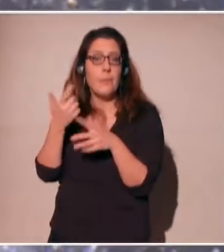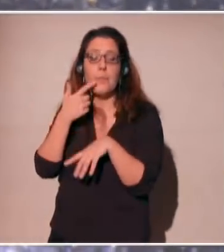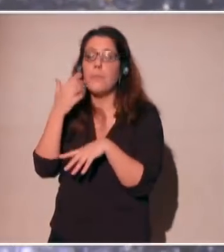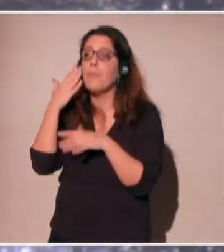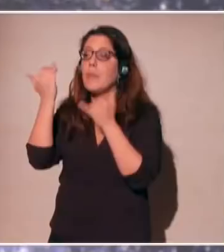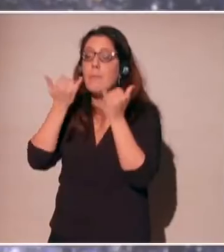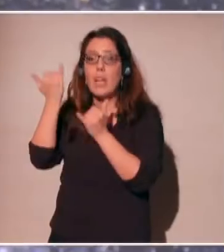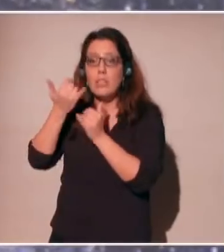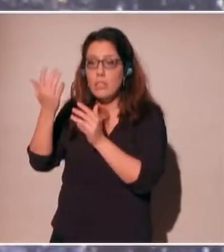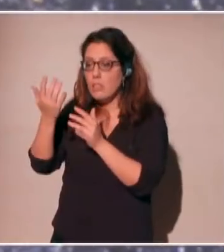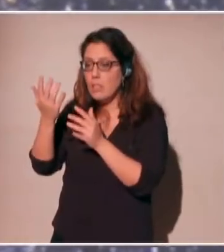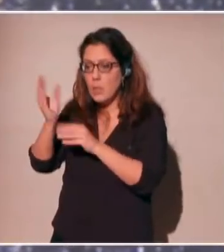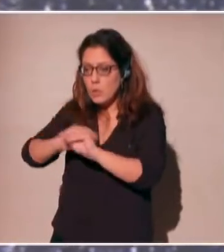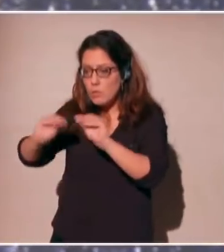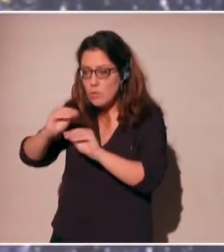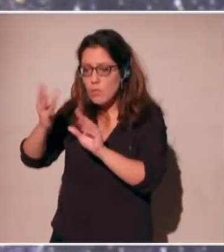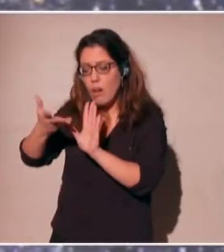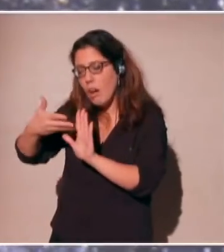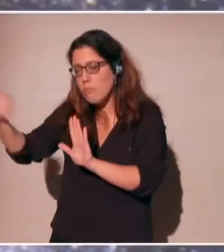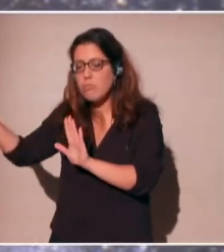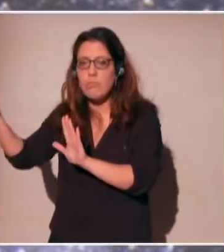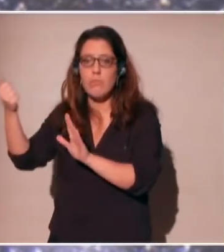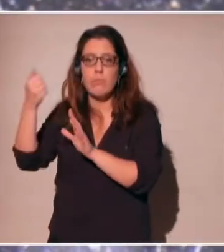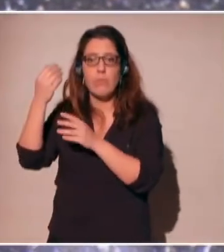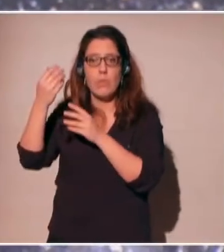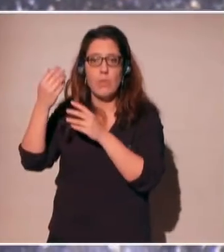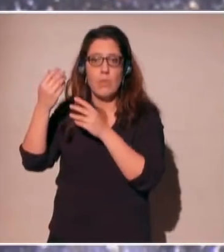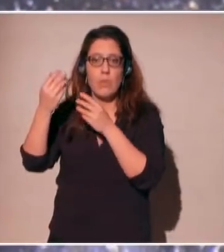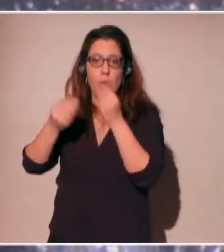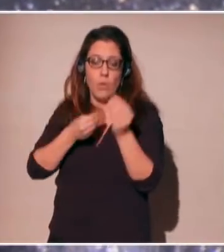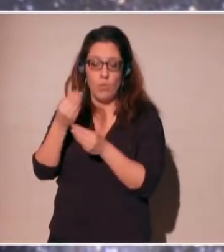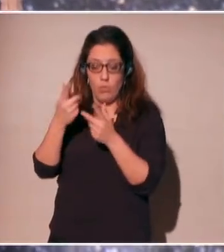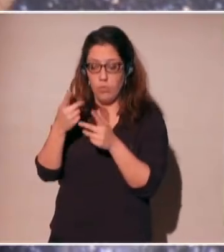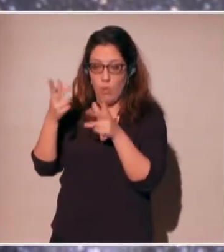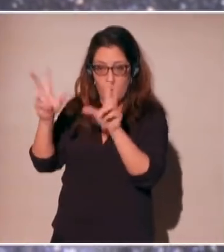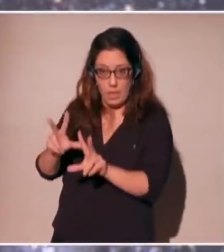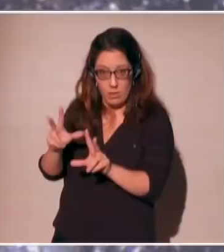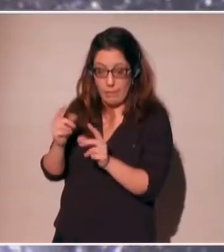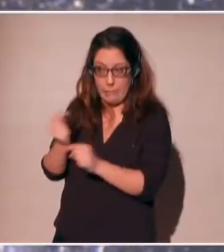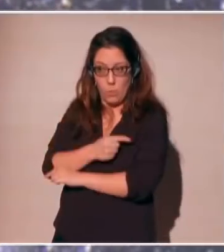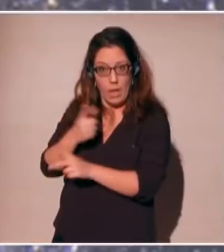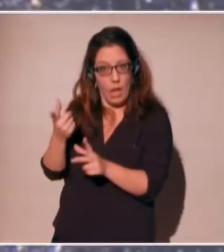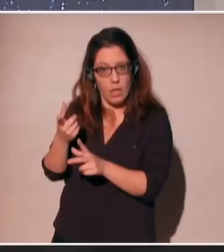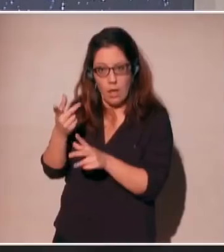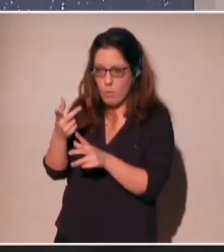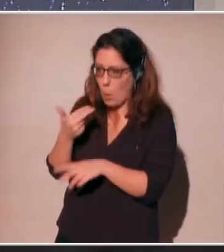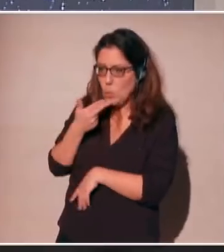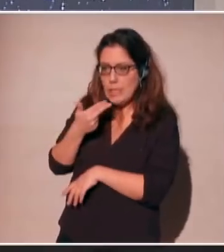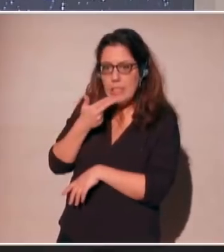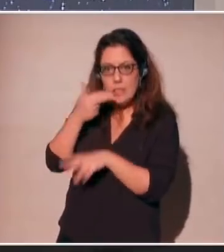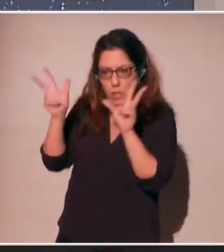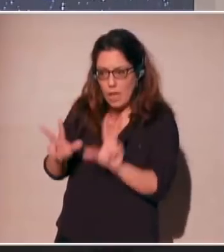in some simple cases, even decision makers, there is still something very basic that we will